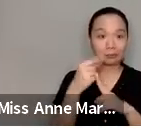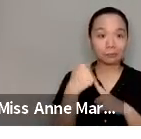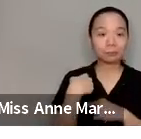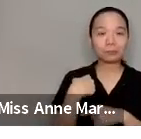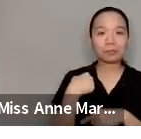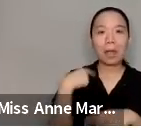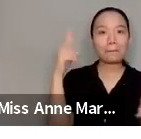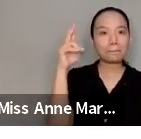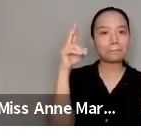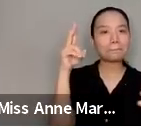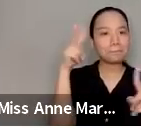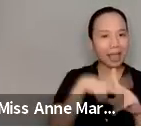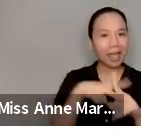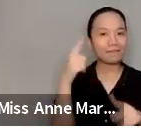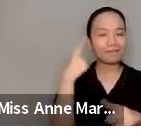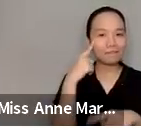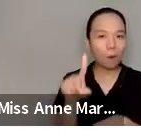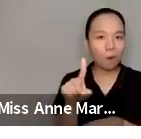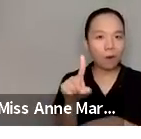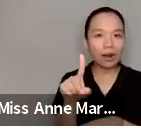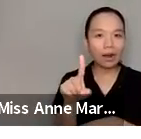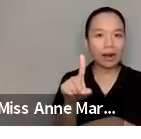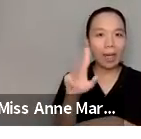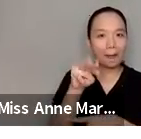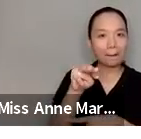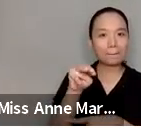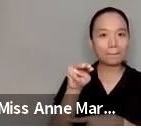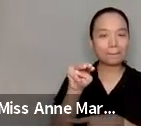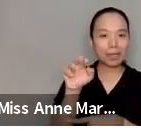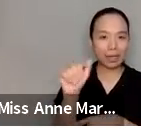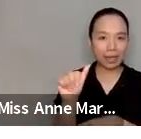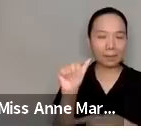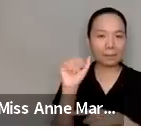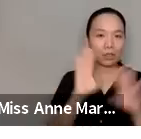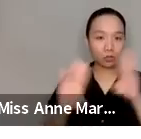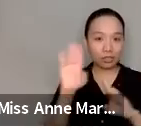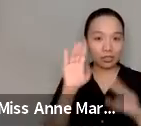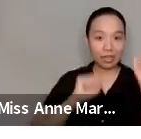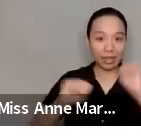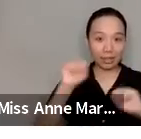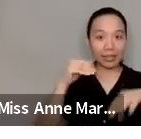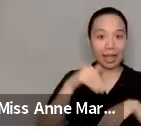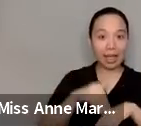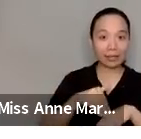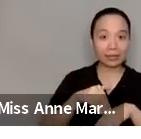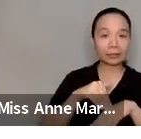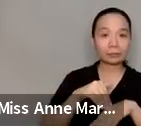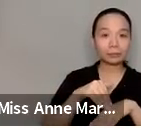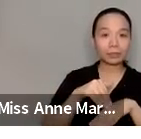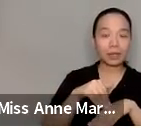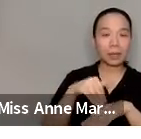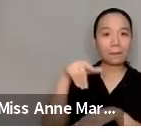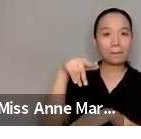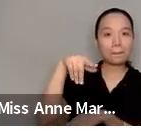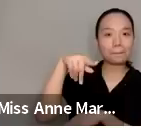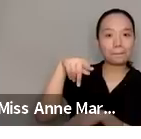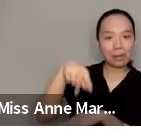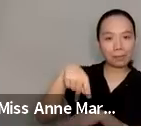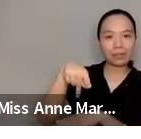applied for admission for MA Biological Science degree at the pamantasan ng lungsod ng